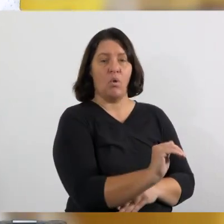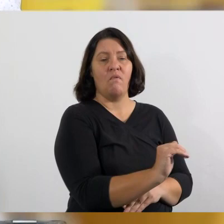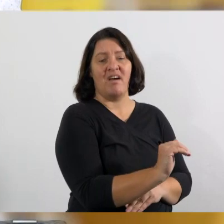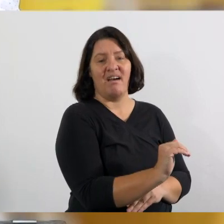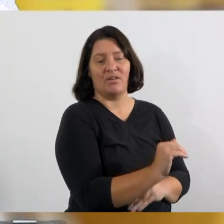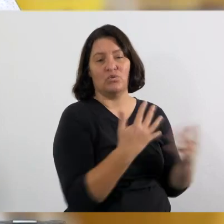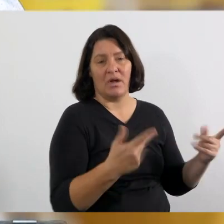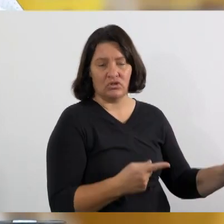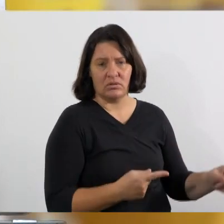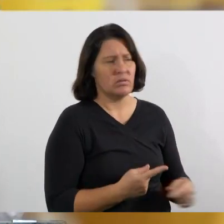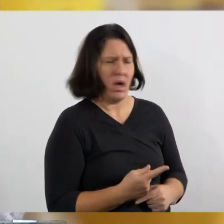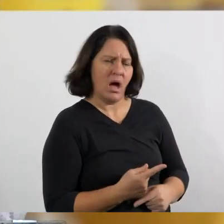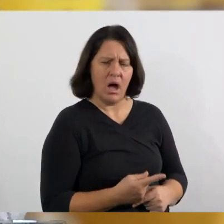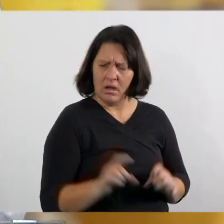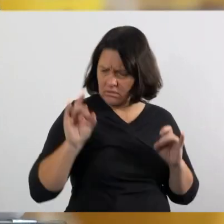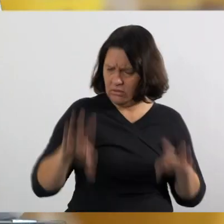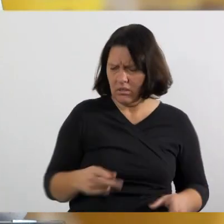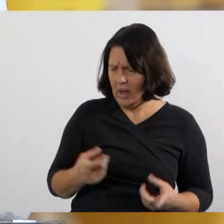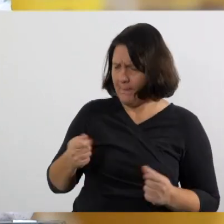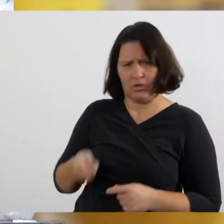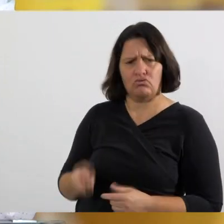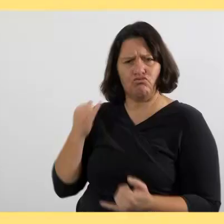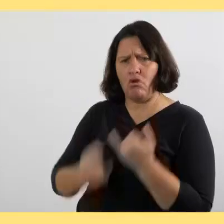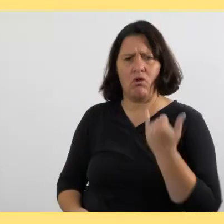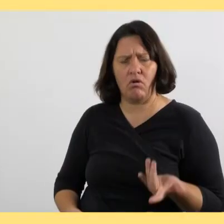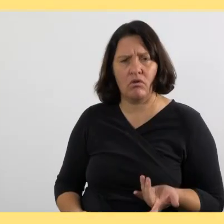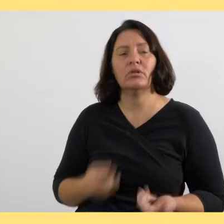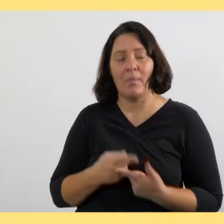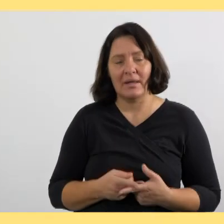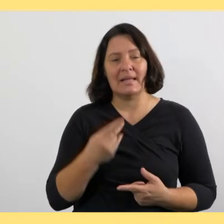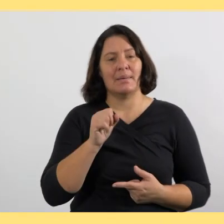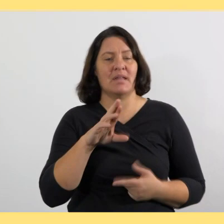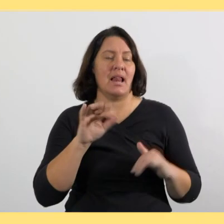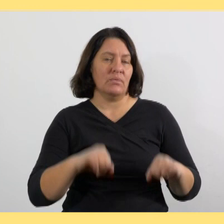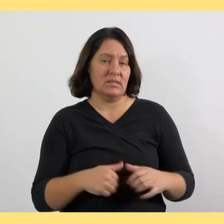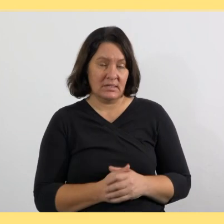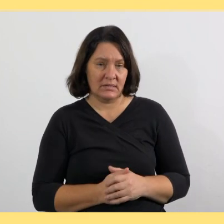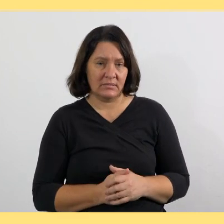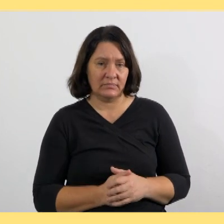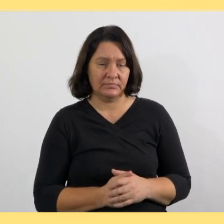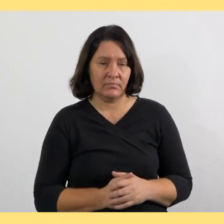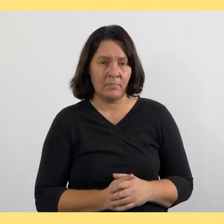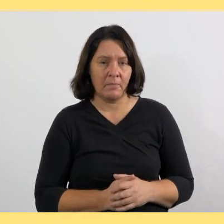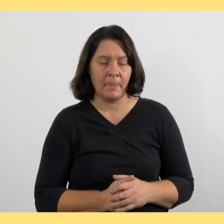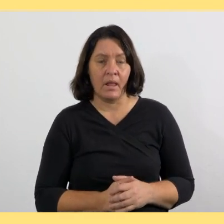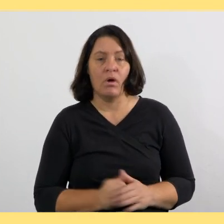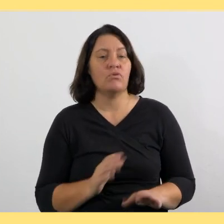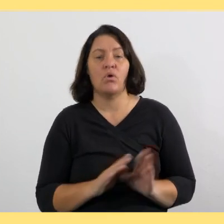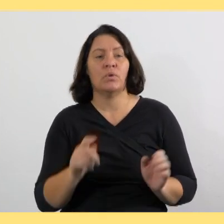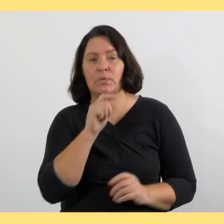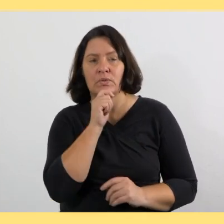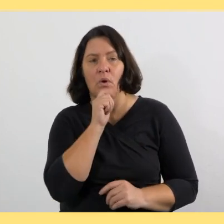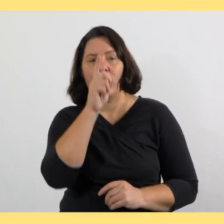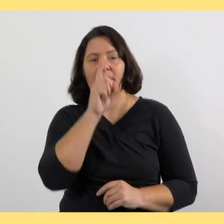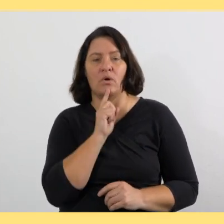them, so they will also claim an allowance. That is what you find in your debtors allowances. We will not use